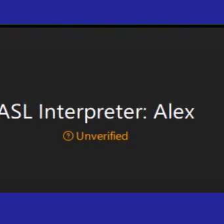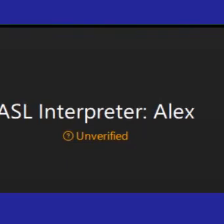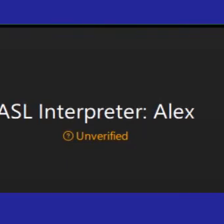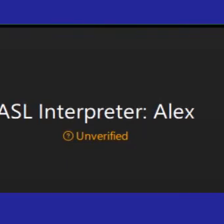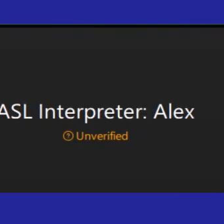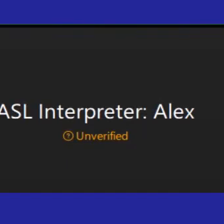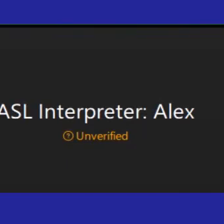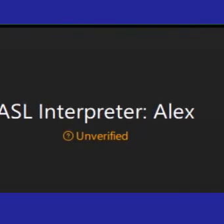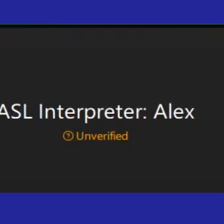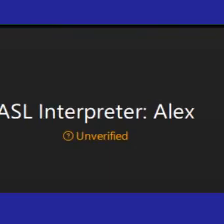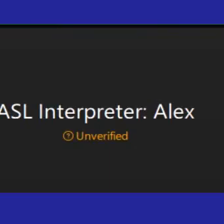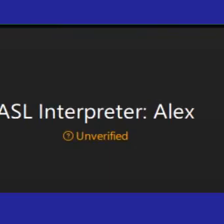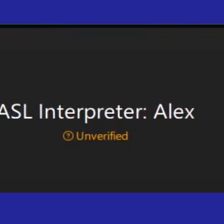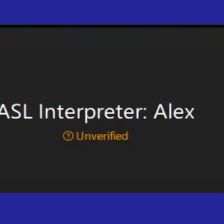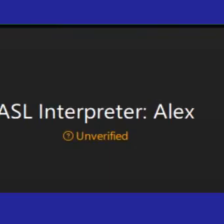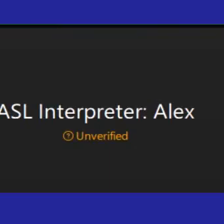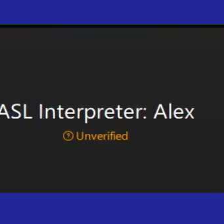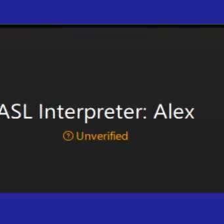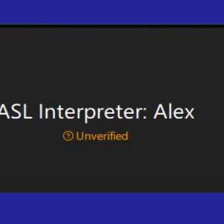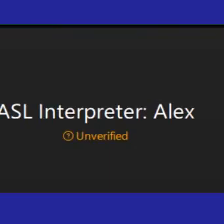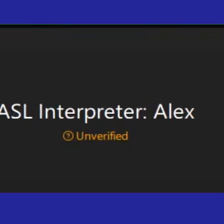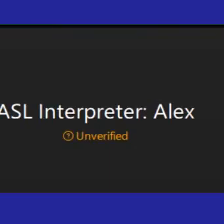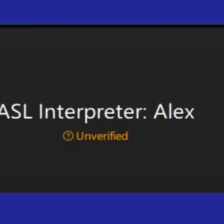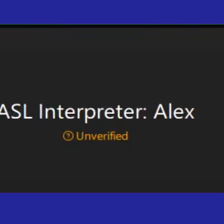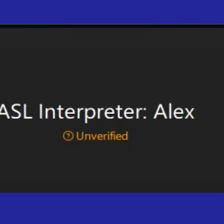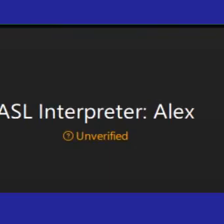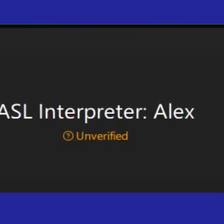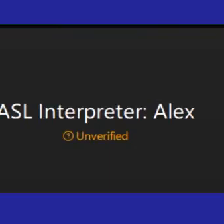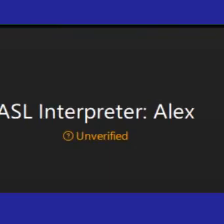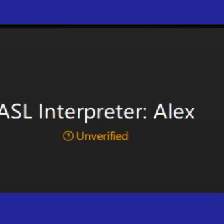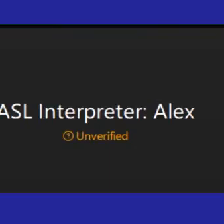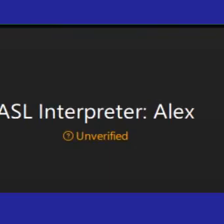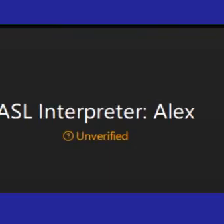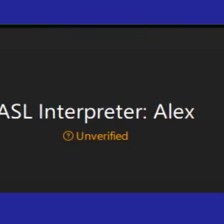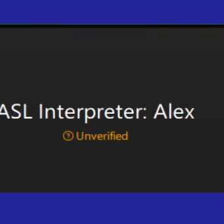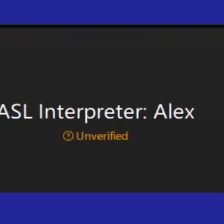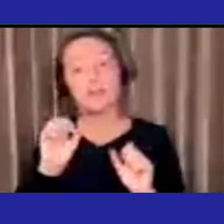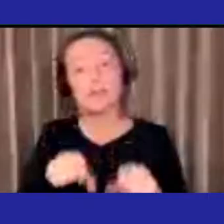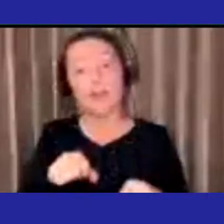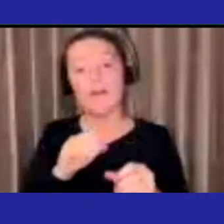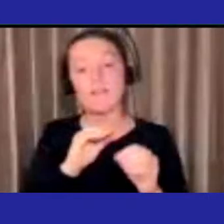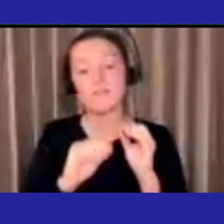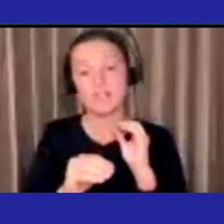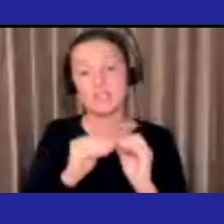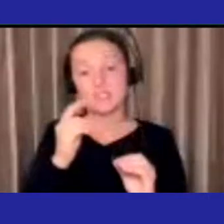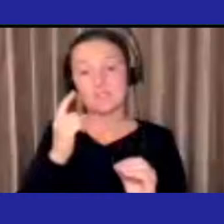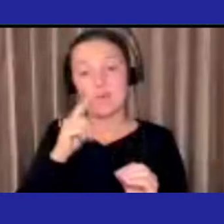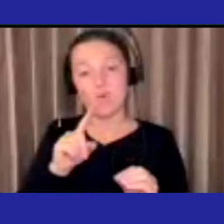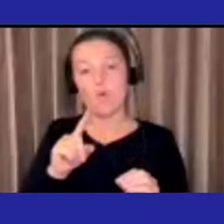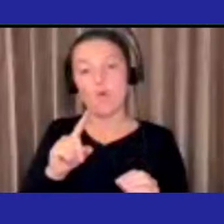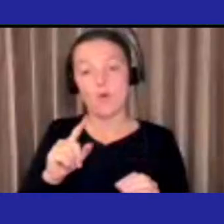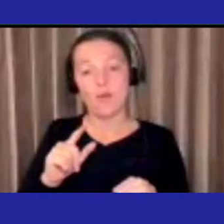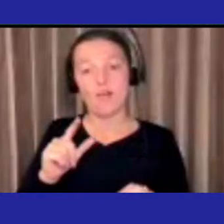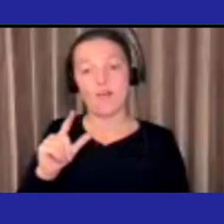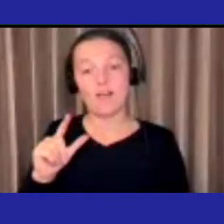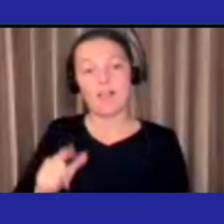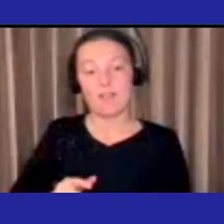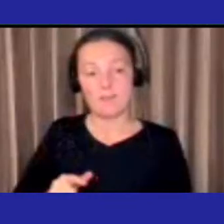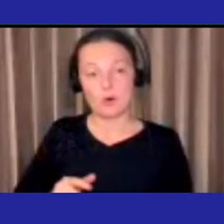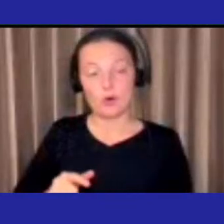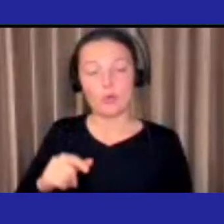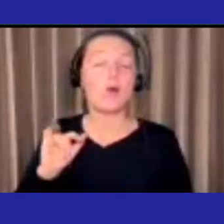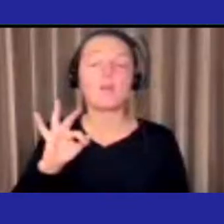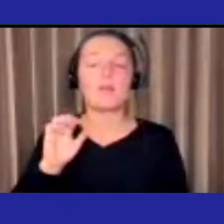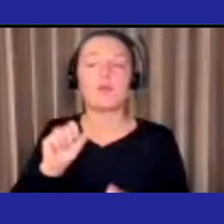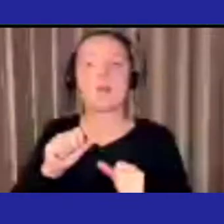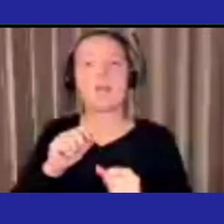Exactly. But if you could fix it for liver, then you could go onto. If you could fix it for kidney, you could go on